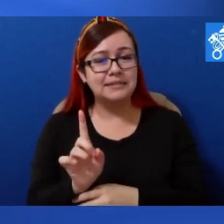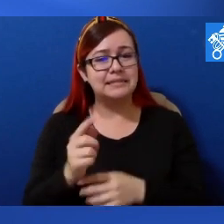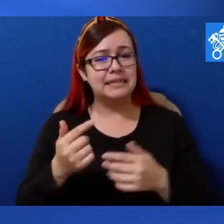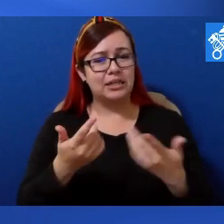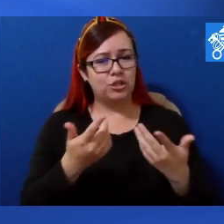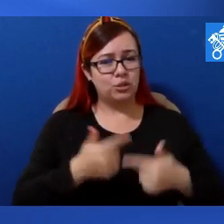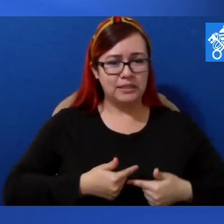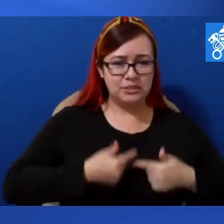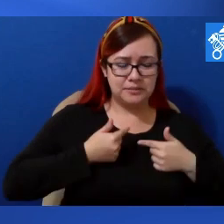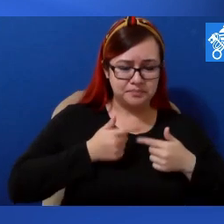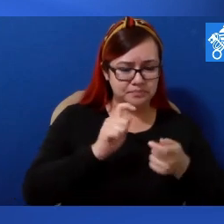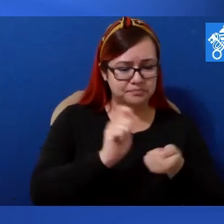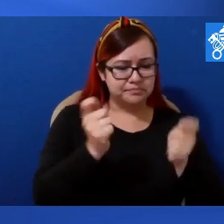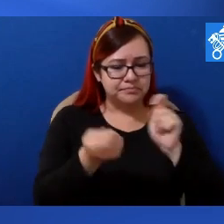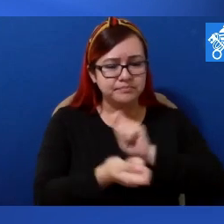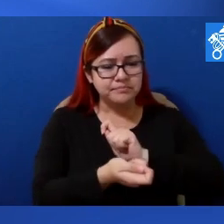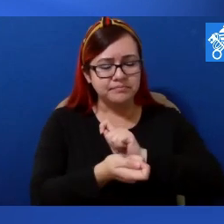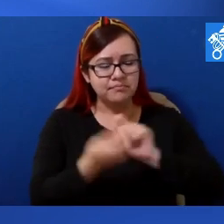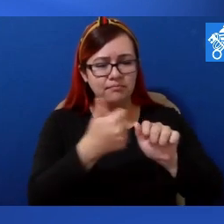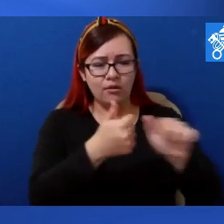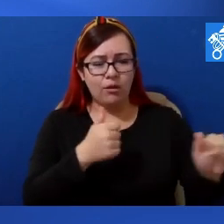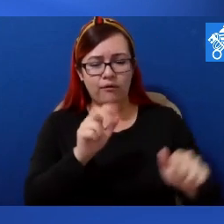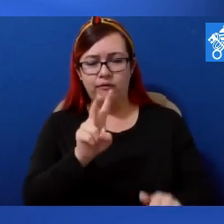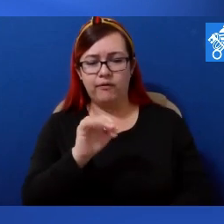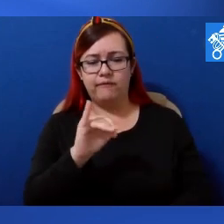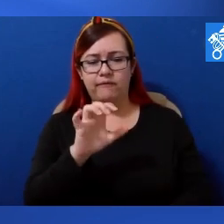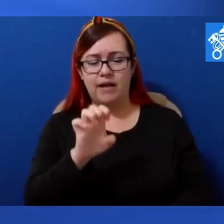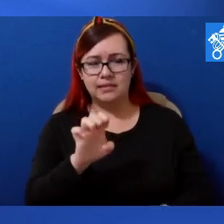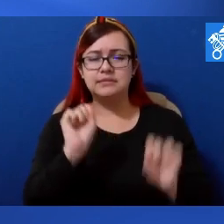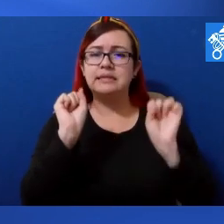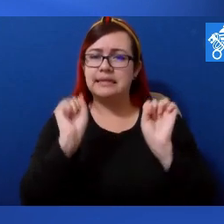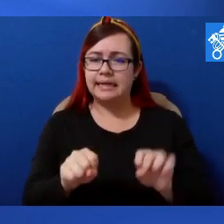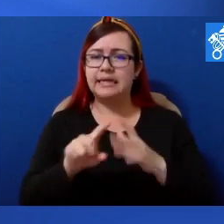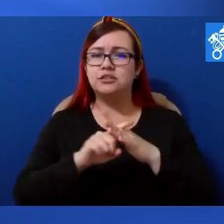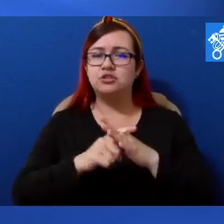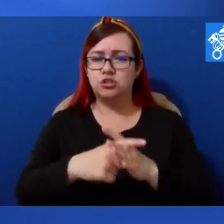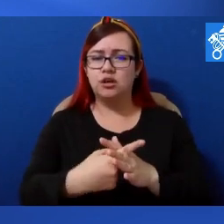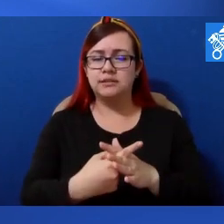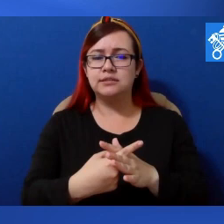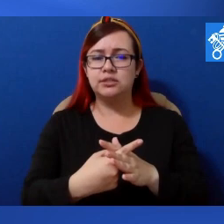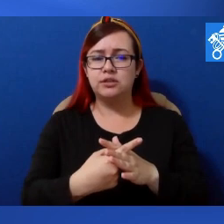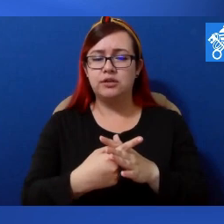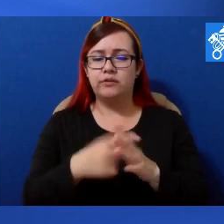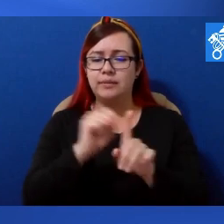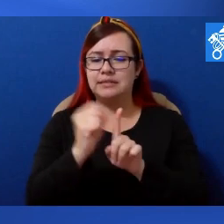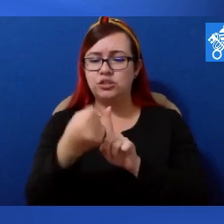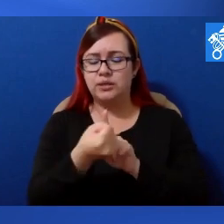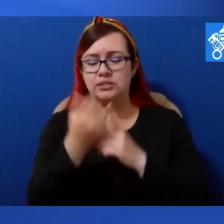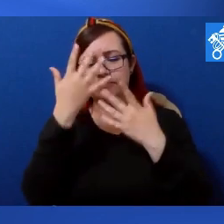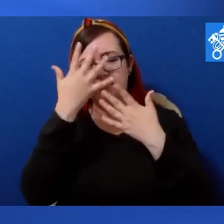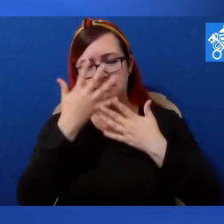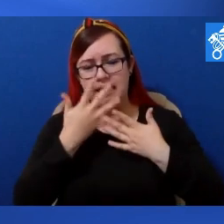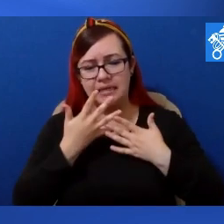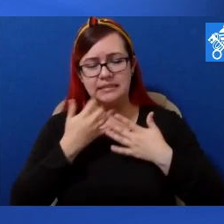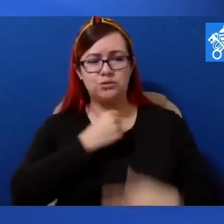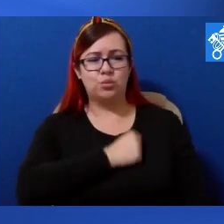Indeed, the change from a life oriented towards vice can start from a situation of